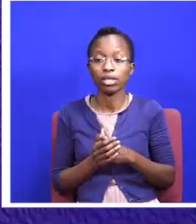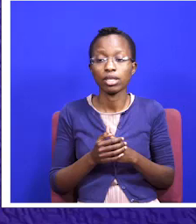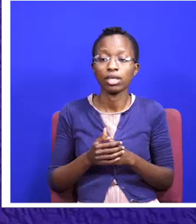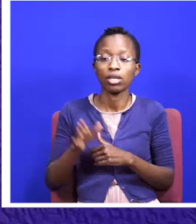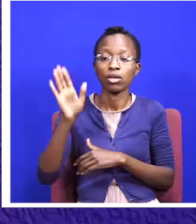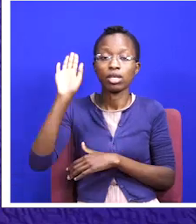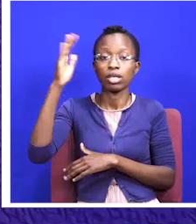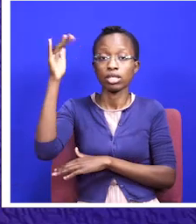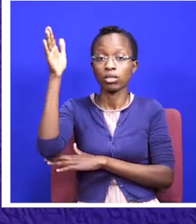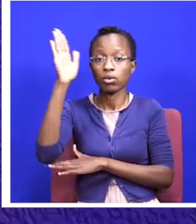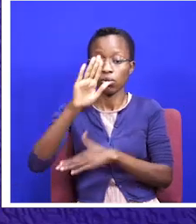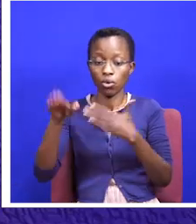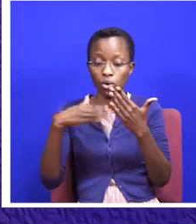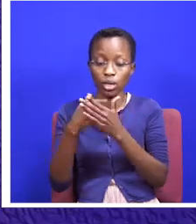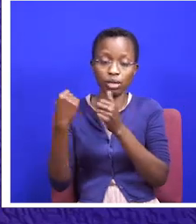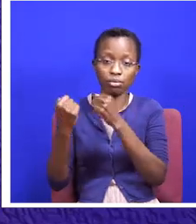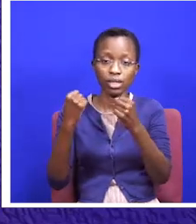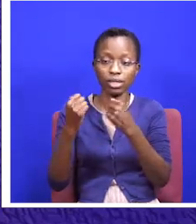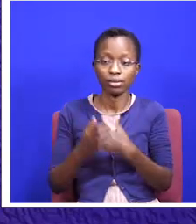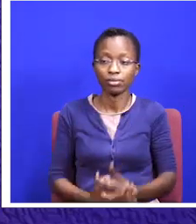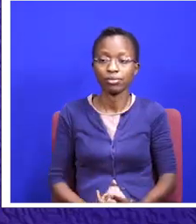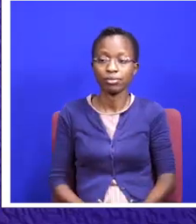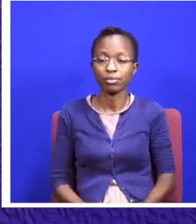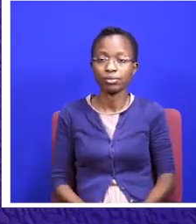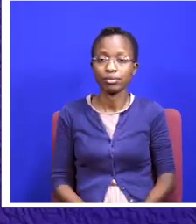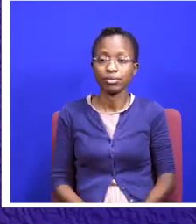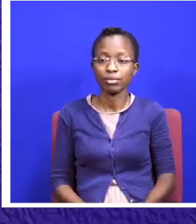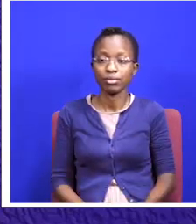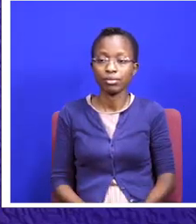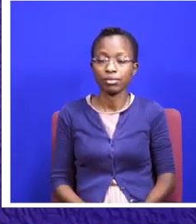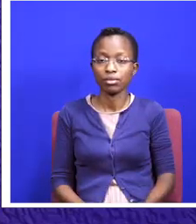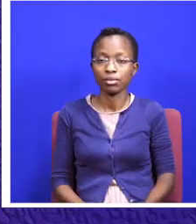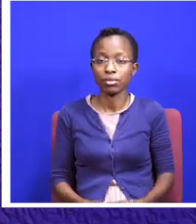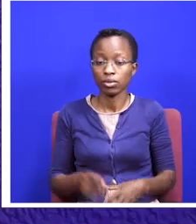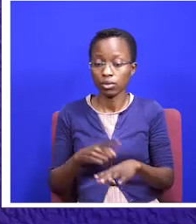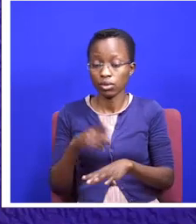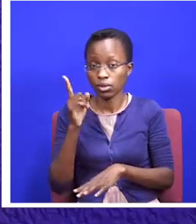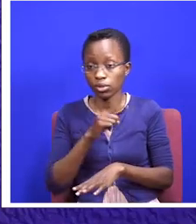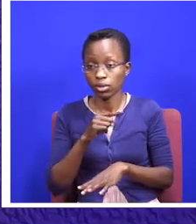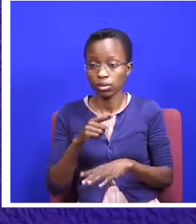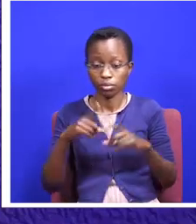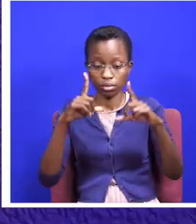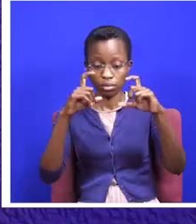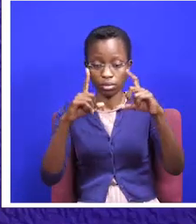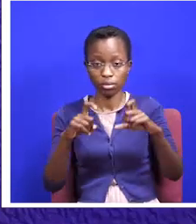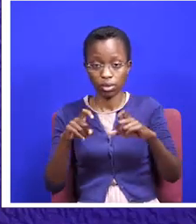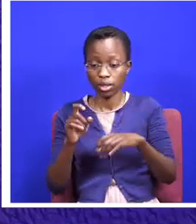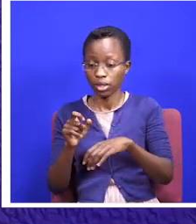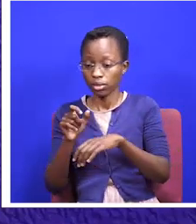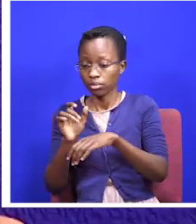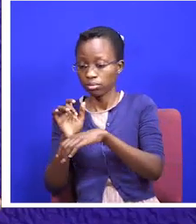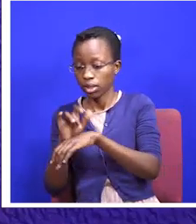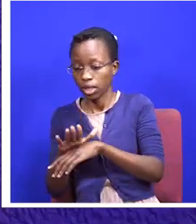El Shaddai. He is God Almighty. Great. And of course, when you're done, please take a